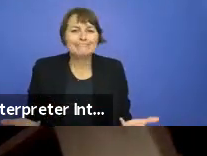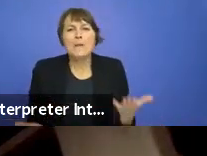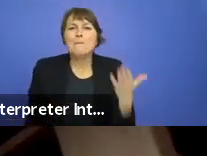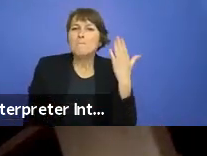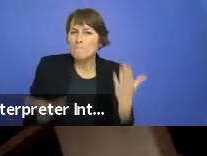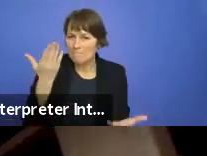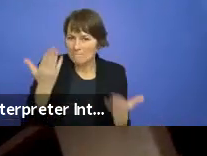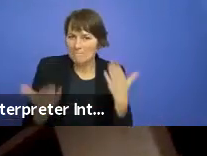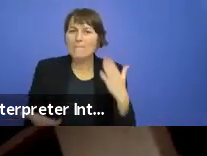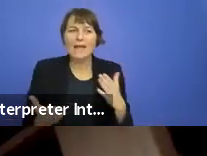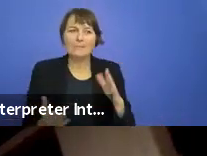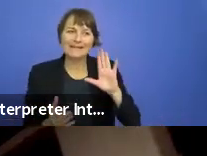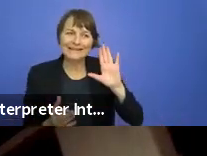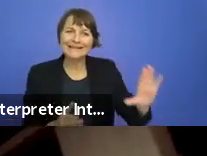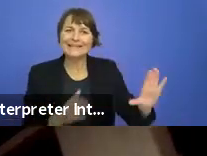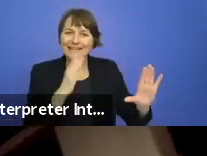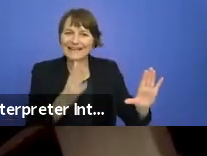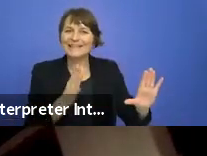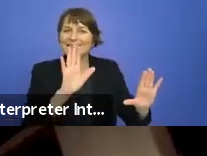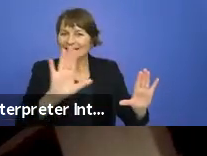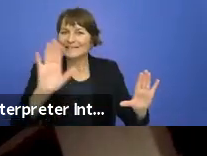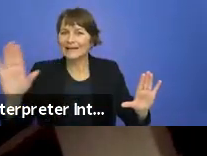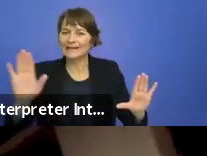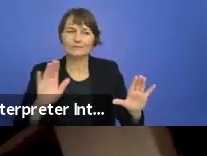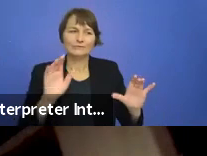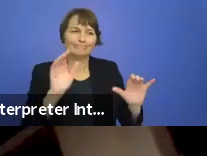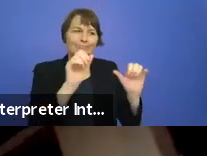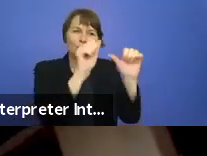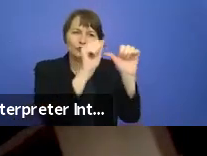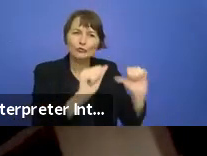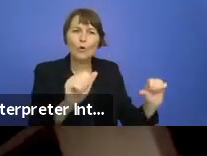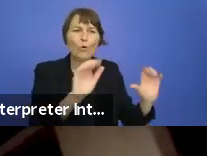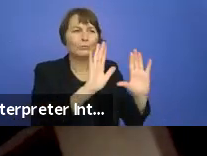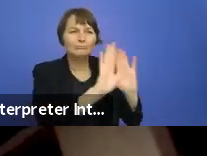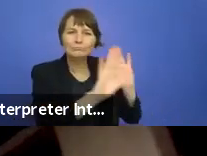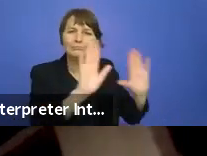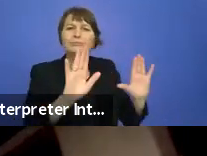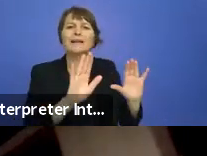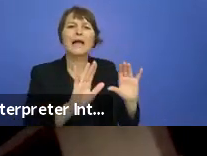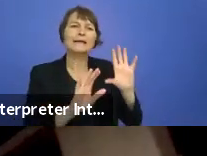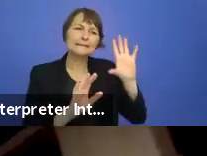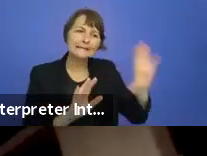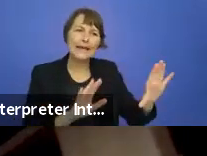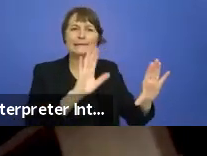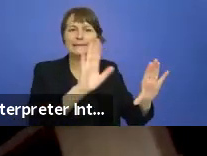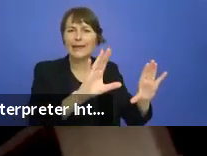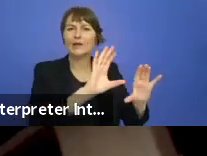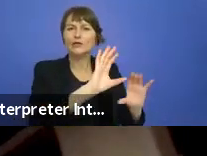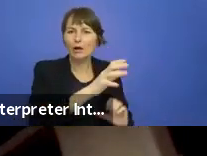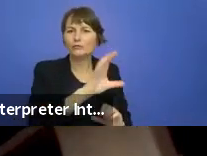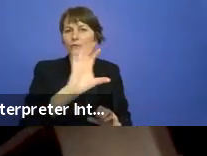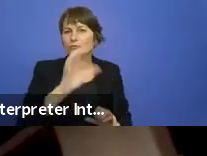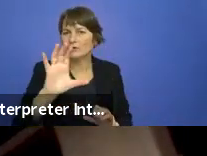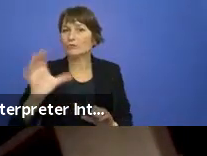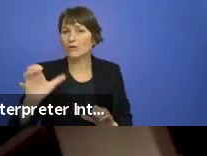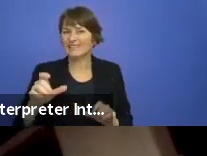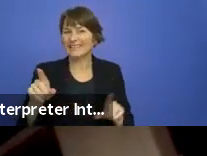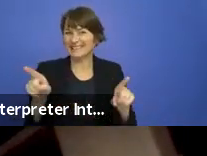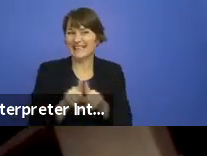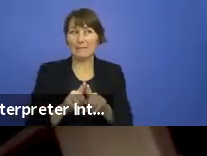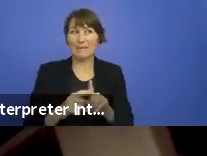scatter across Europe just as its artists have done. But then again, projecting into the future is and always will be